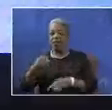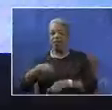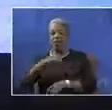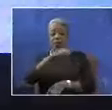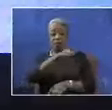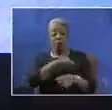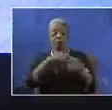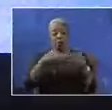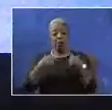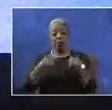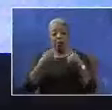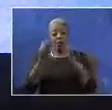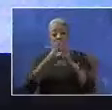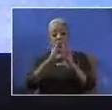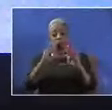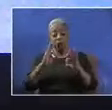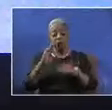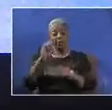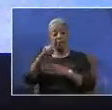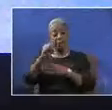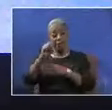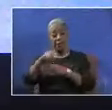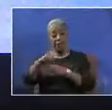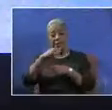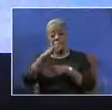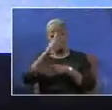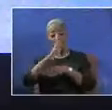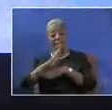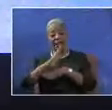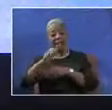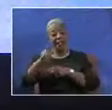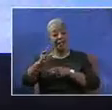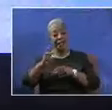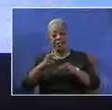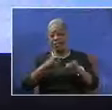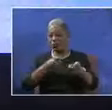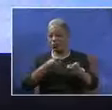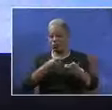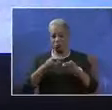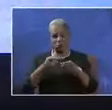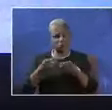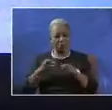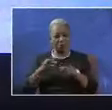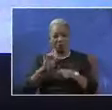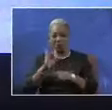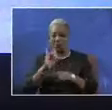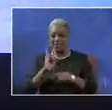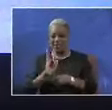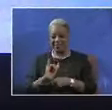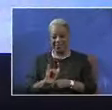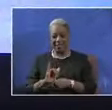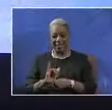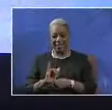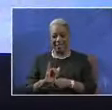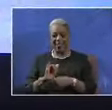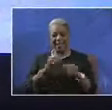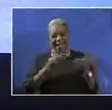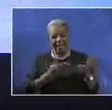but God controls the current of history, pushing us to where God wants us to